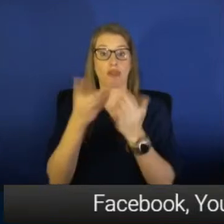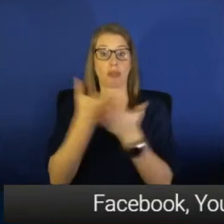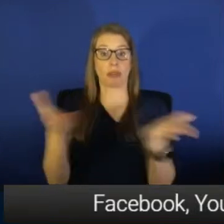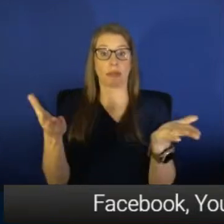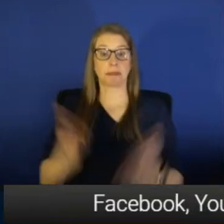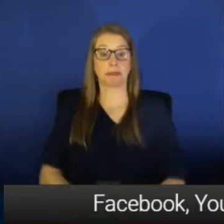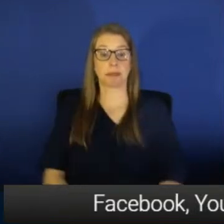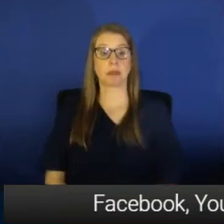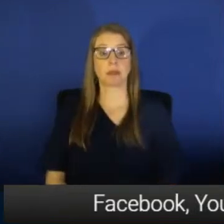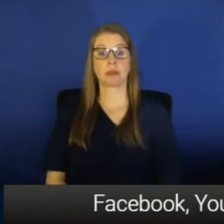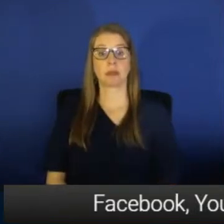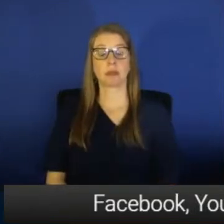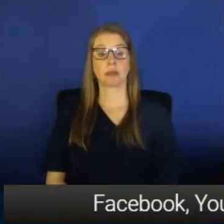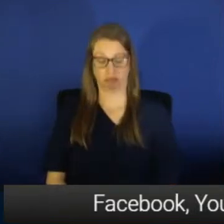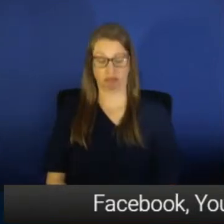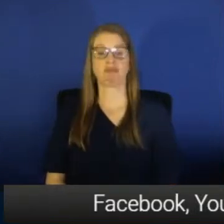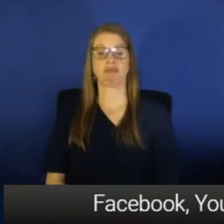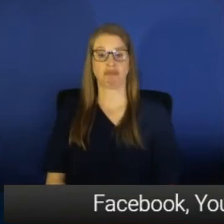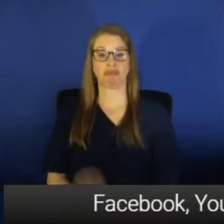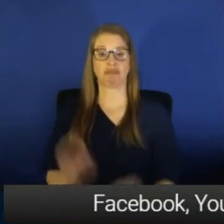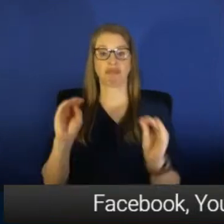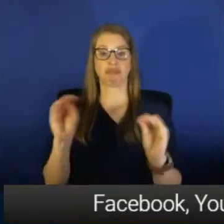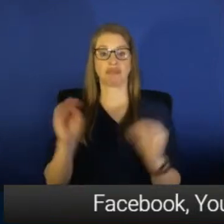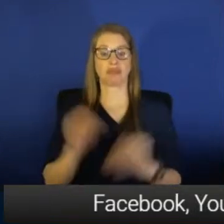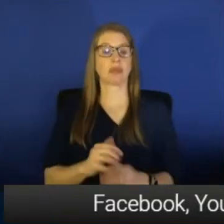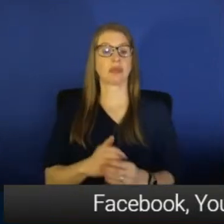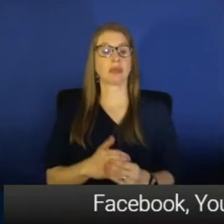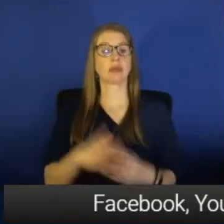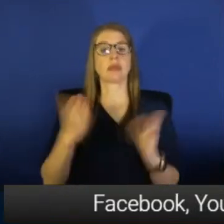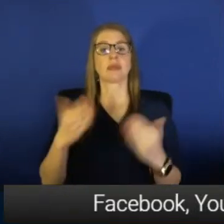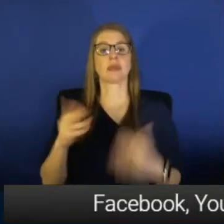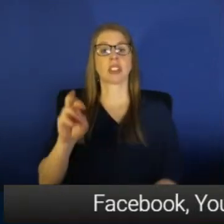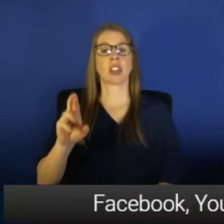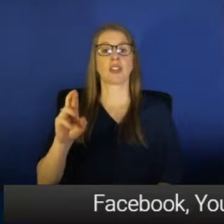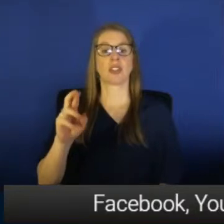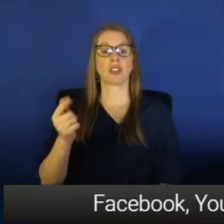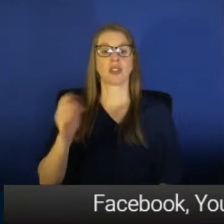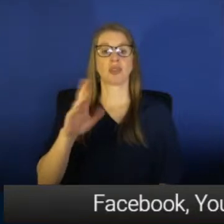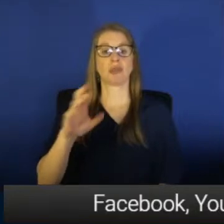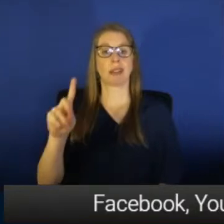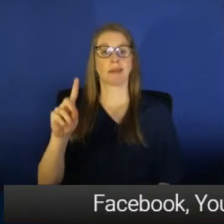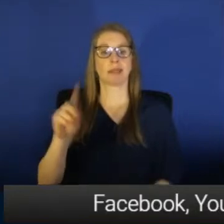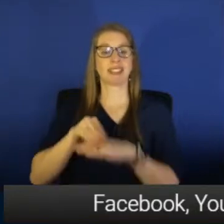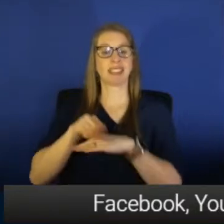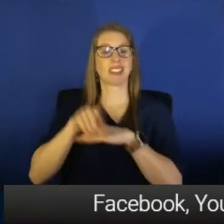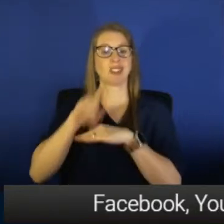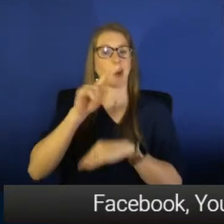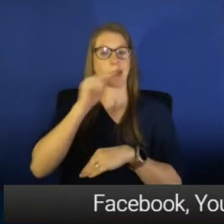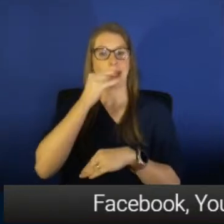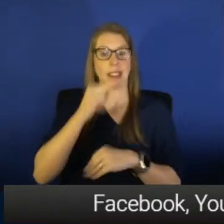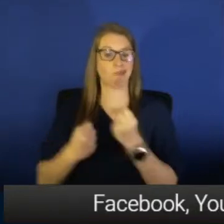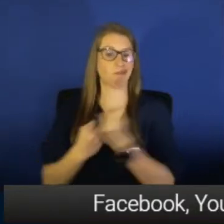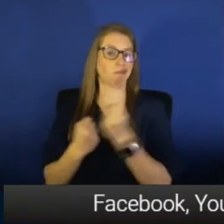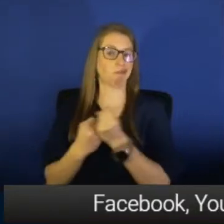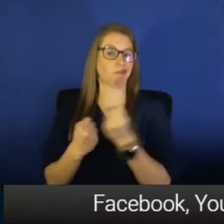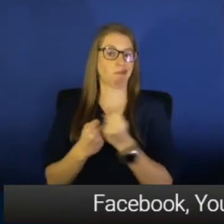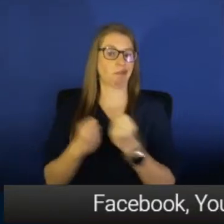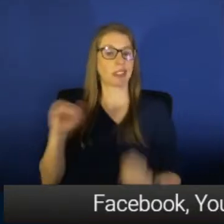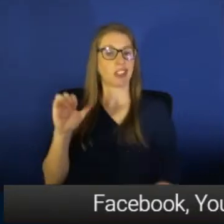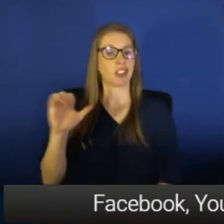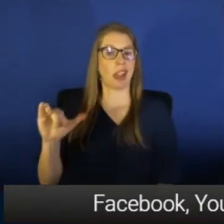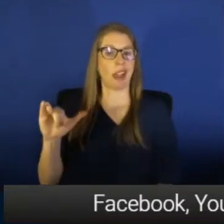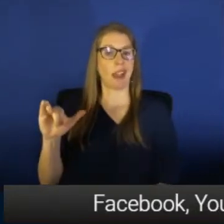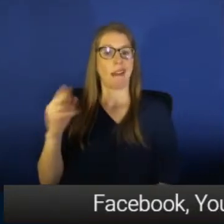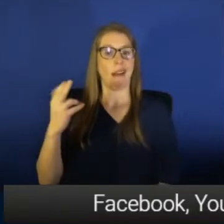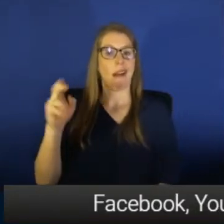Okay, we are good. So Dr. Gerard, same question to you. What advice would you have for those kids that were cheering on the Jayhawks out at the parade and that sat